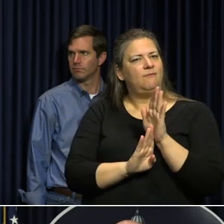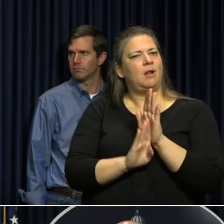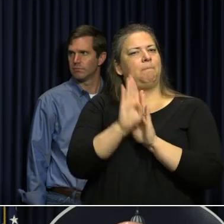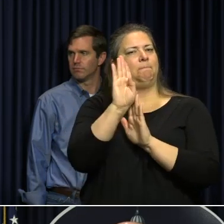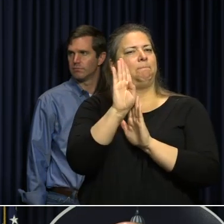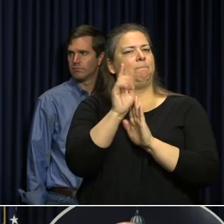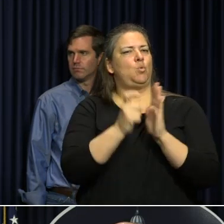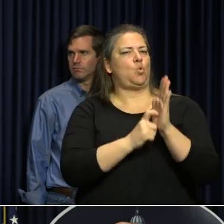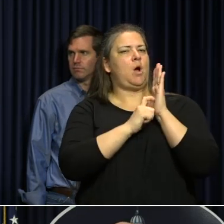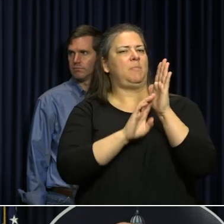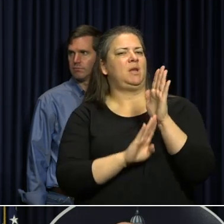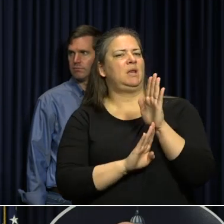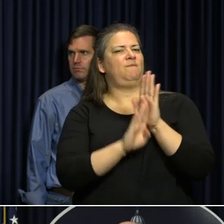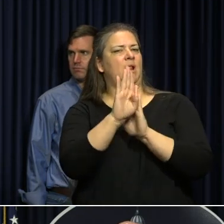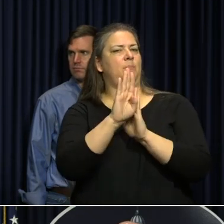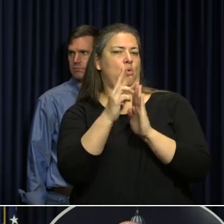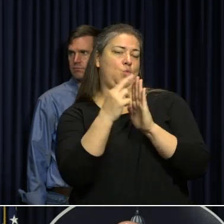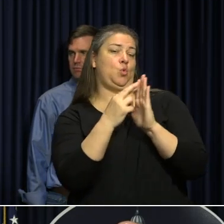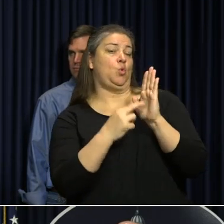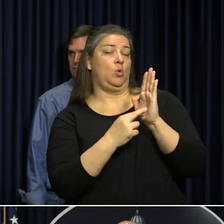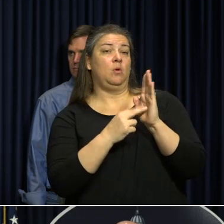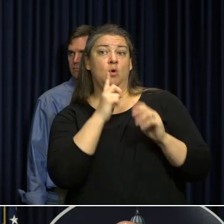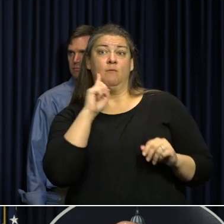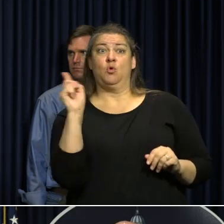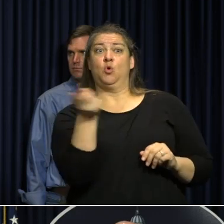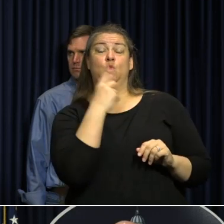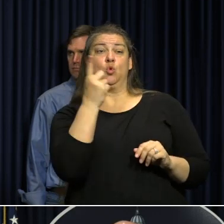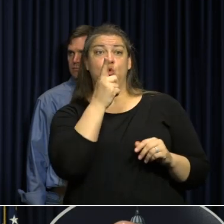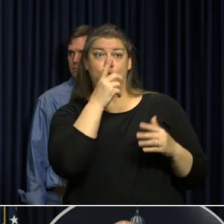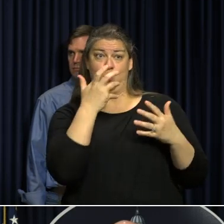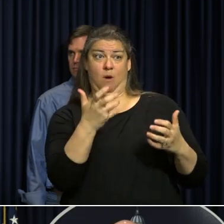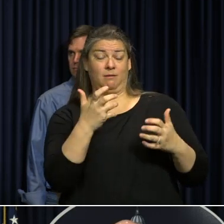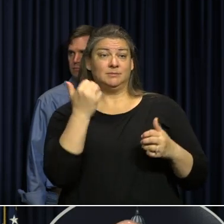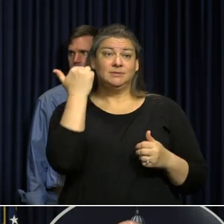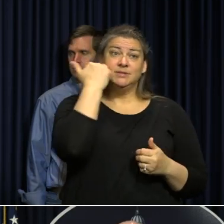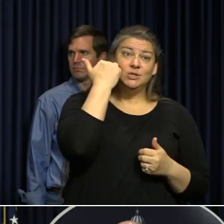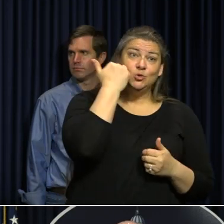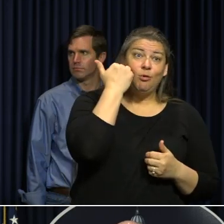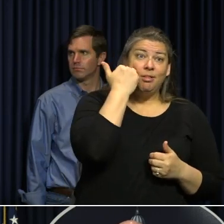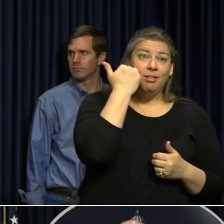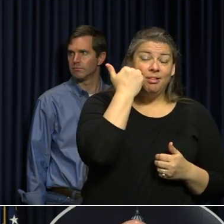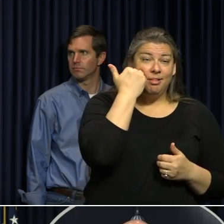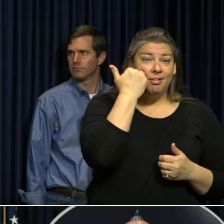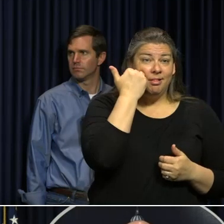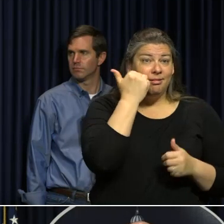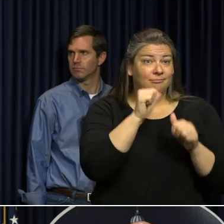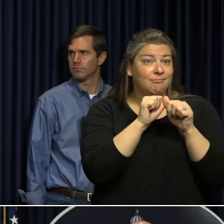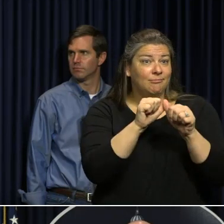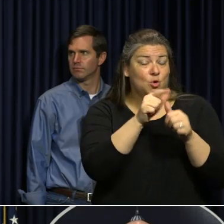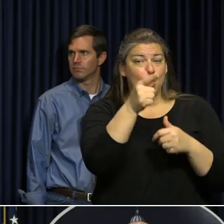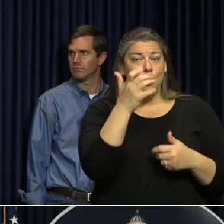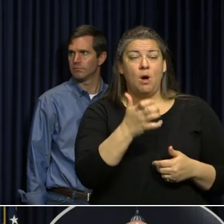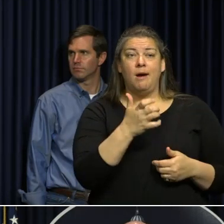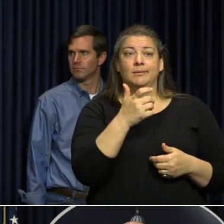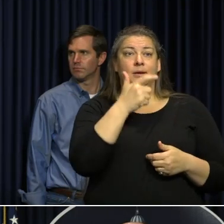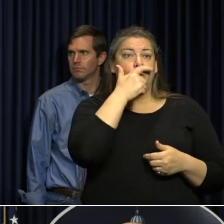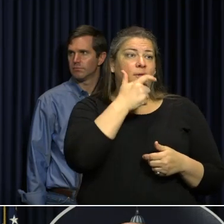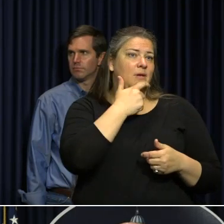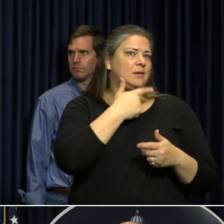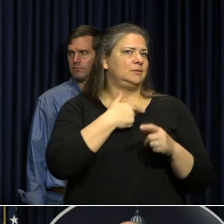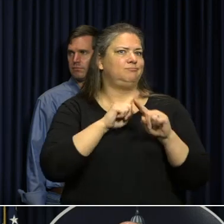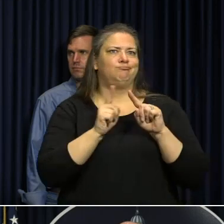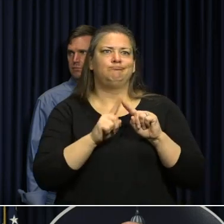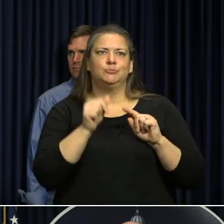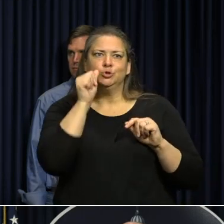rules. I will tell you, for those of you who are seeking to resume dental practice, oral surgery, orthodontics, things of that